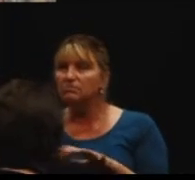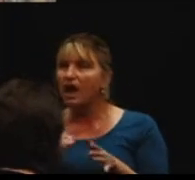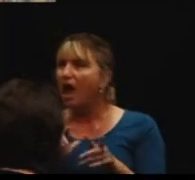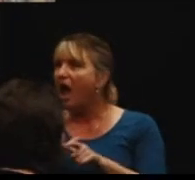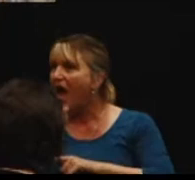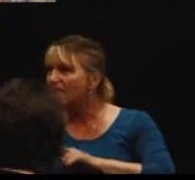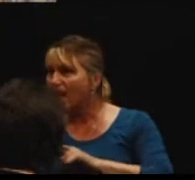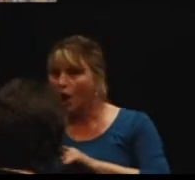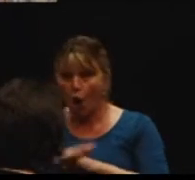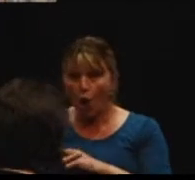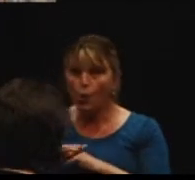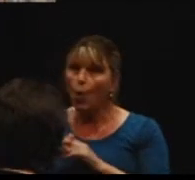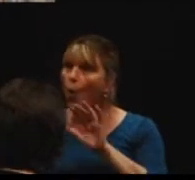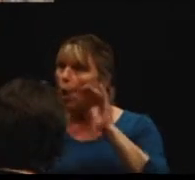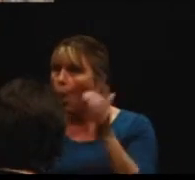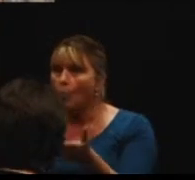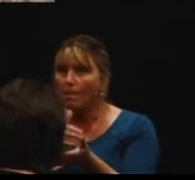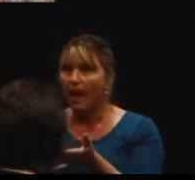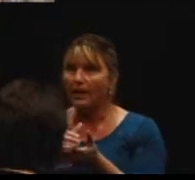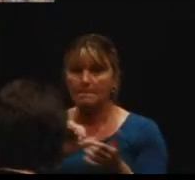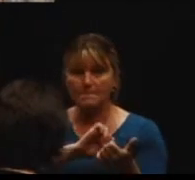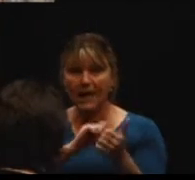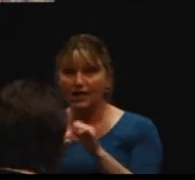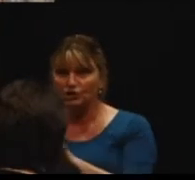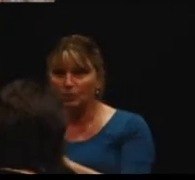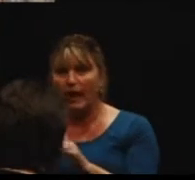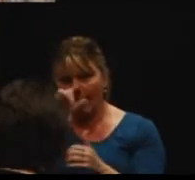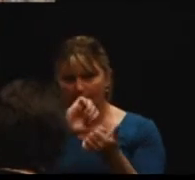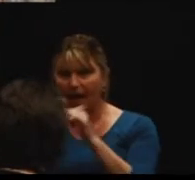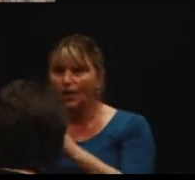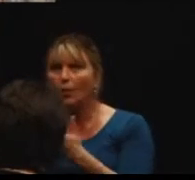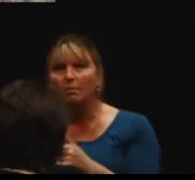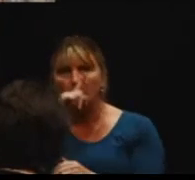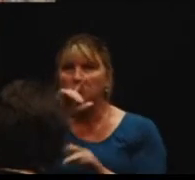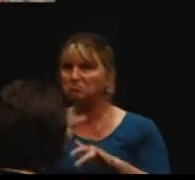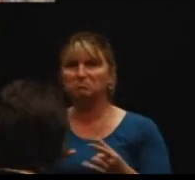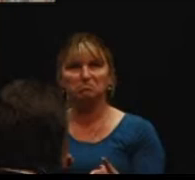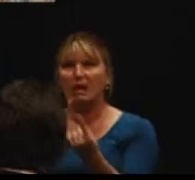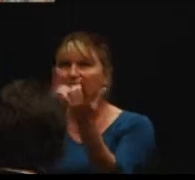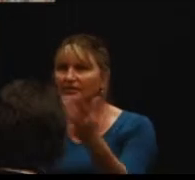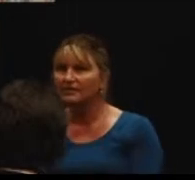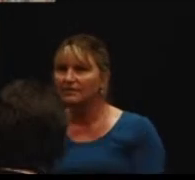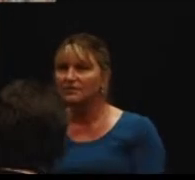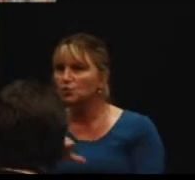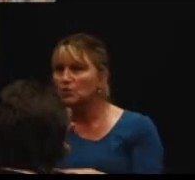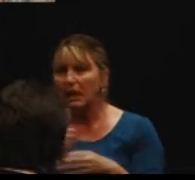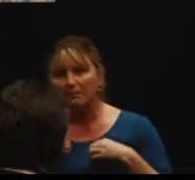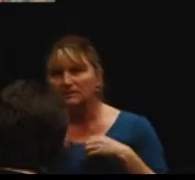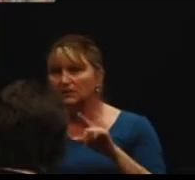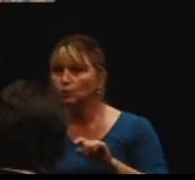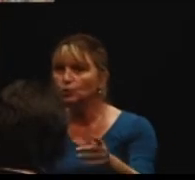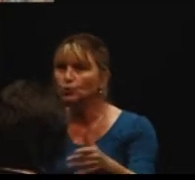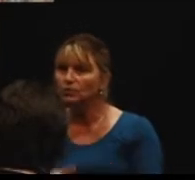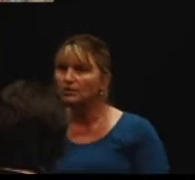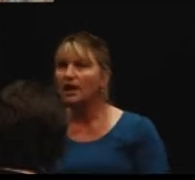to a global marketplace, partnership ability, the ability to partner up with people you've never met to do business,